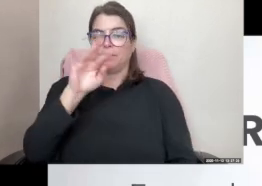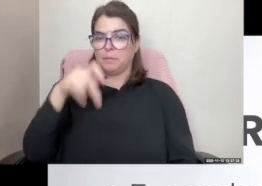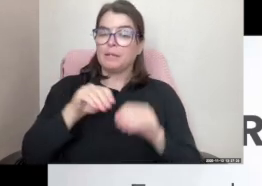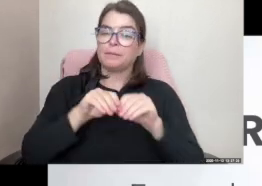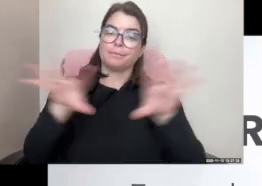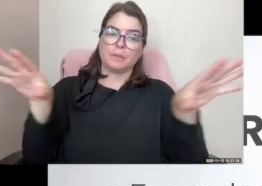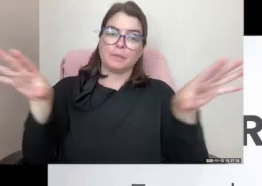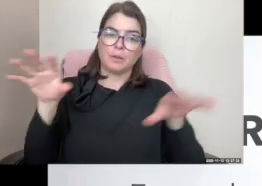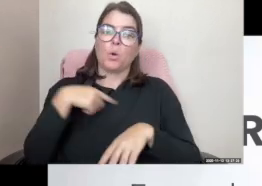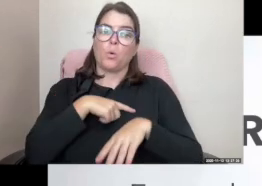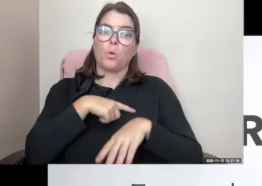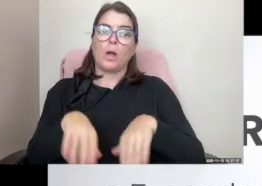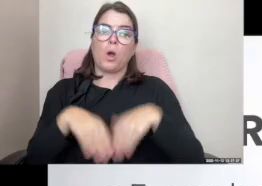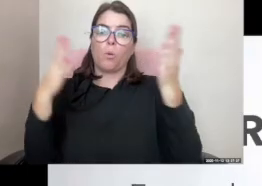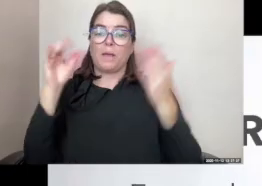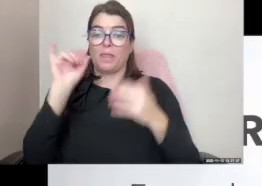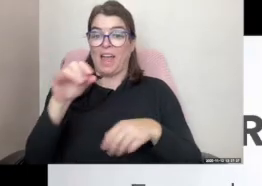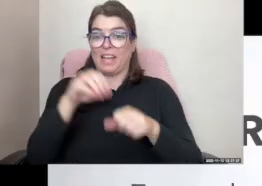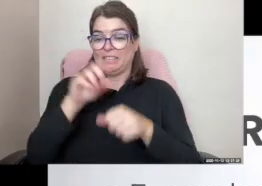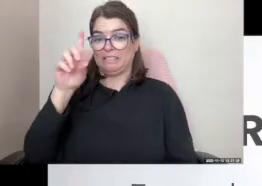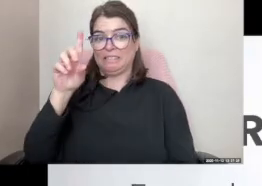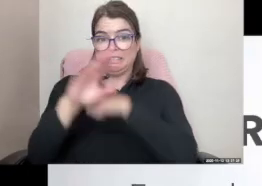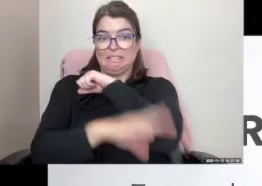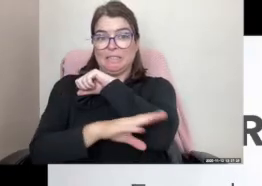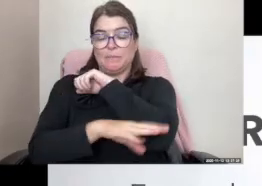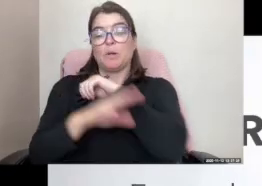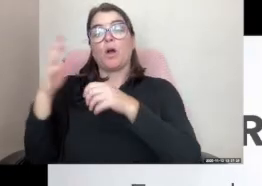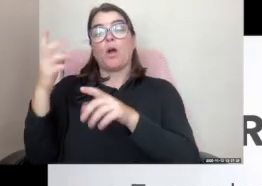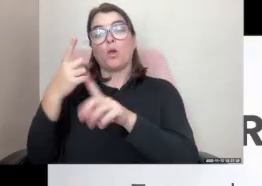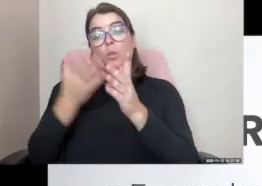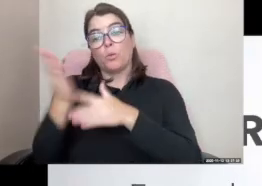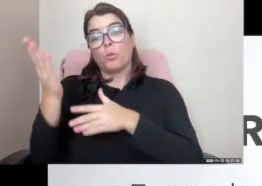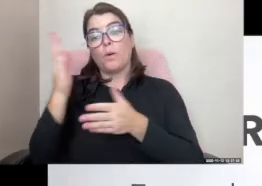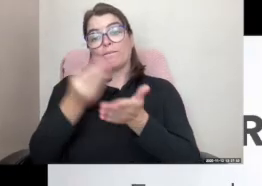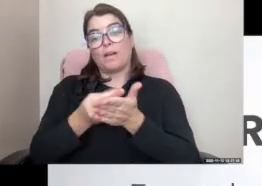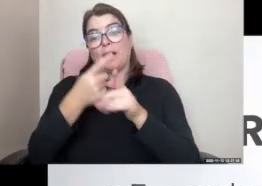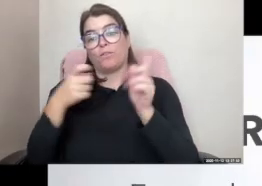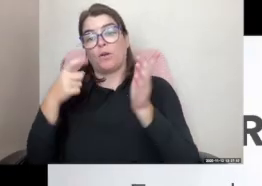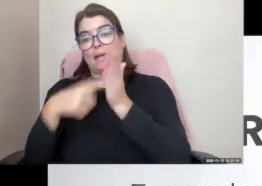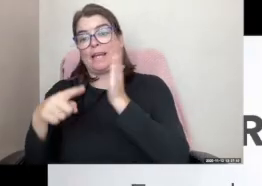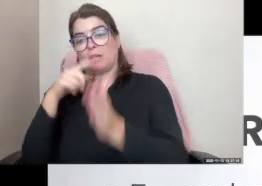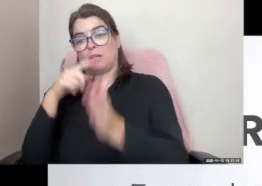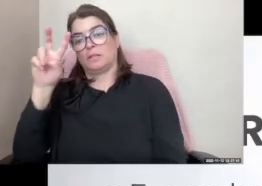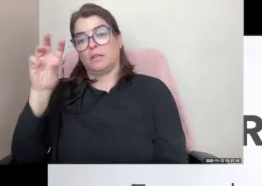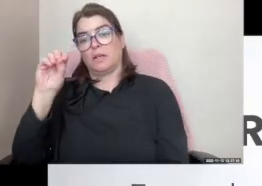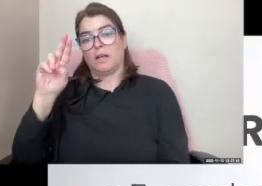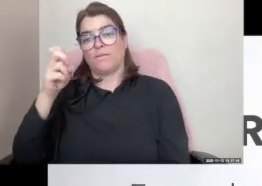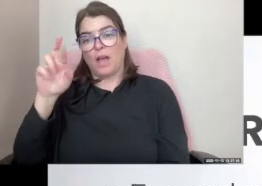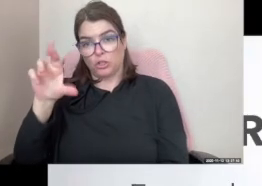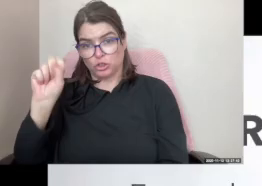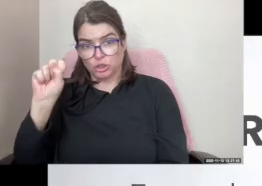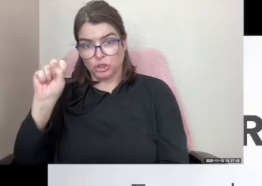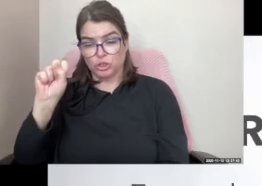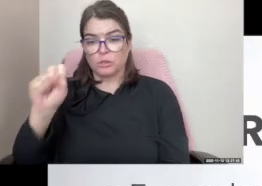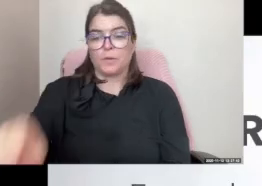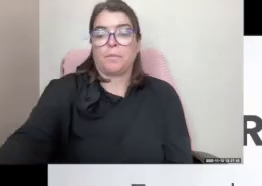CARB has expanded eligibility for fleets of all sizes to accelerate zero-emission medium and heavy-duty vehicle deployment,